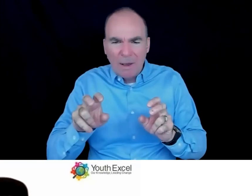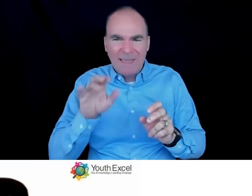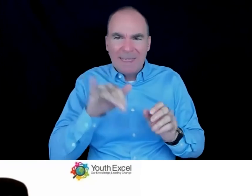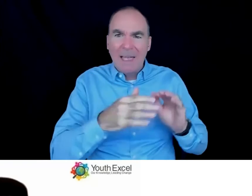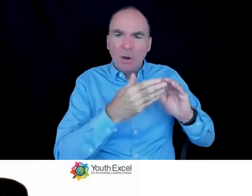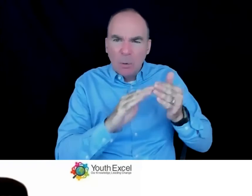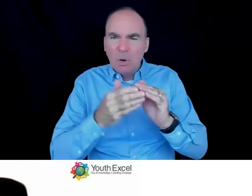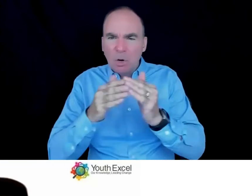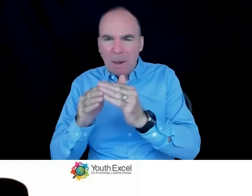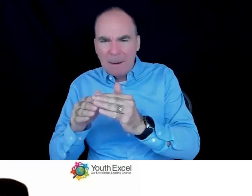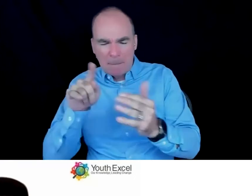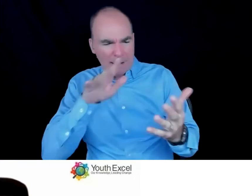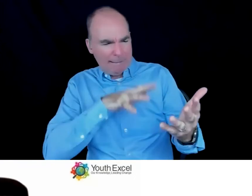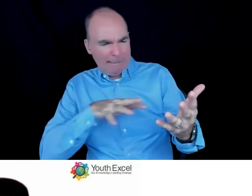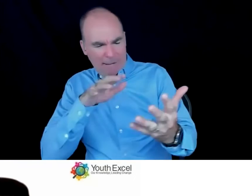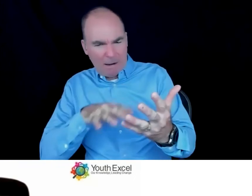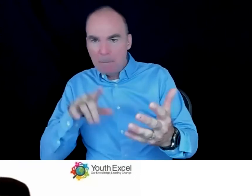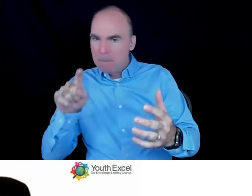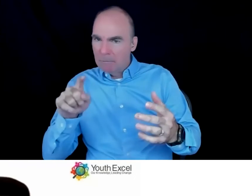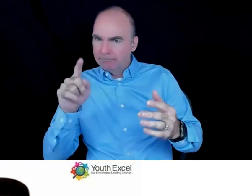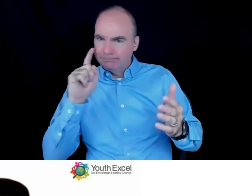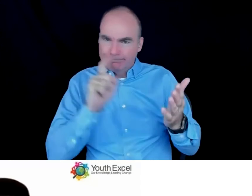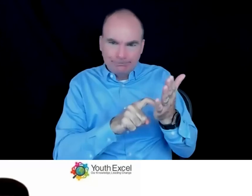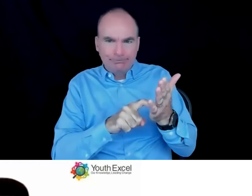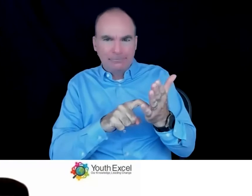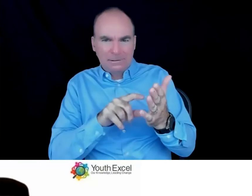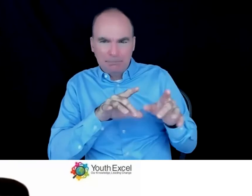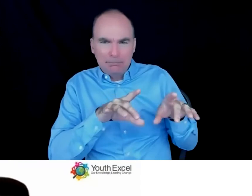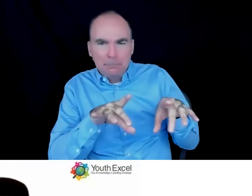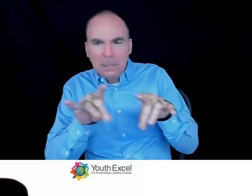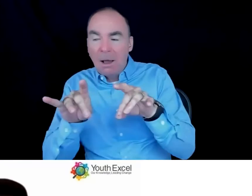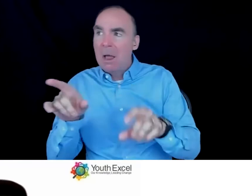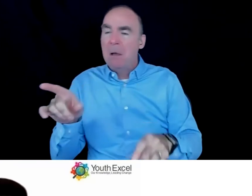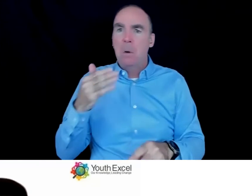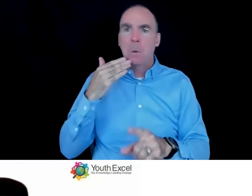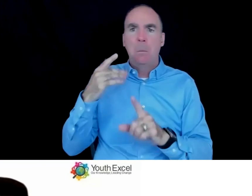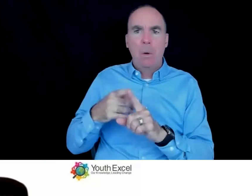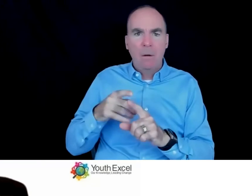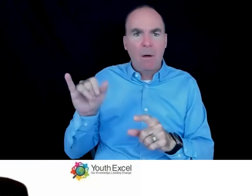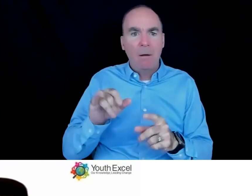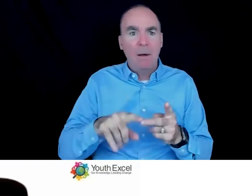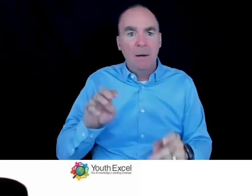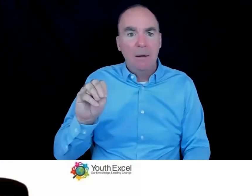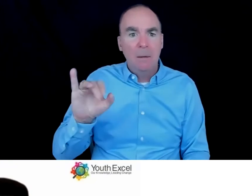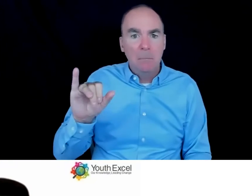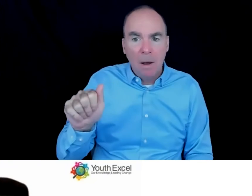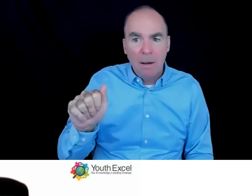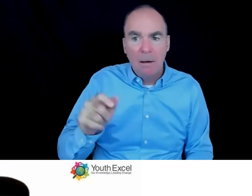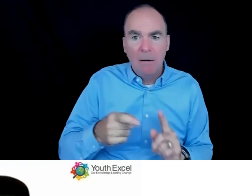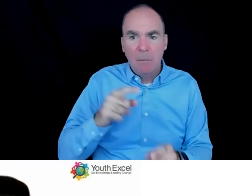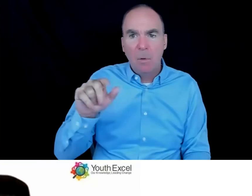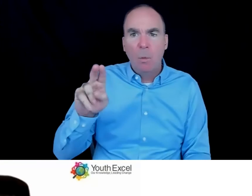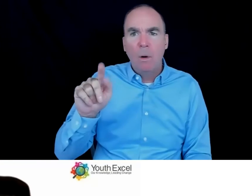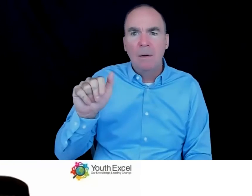That was really an interesting perspective that I picked up from Maya. Then also Maya Canas from Guatemala,